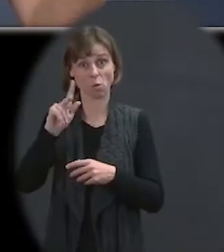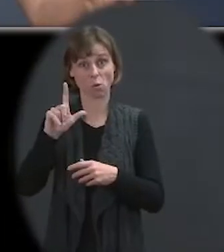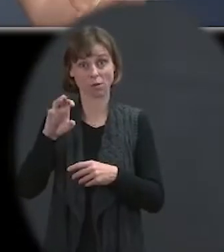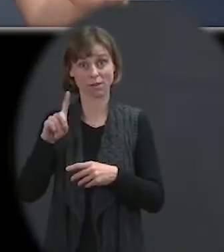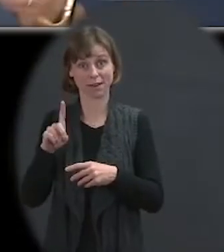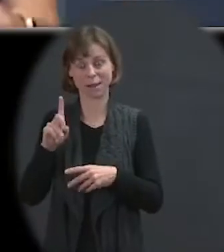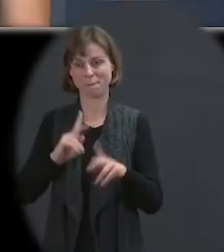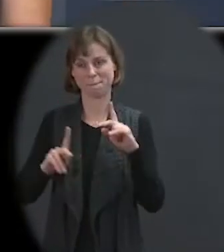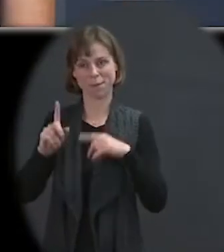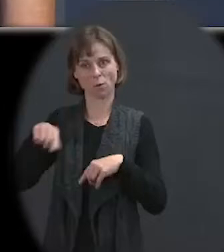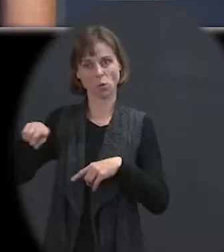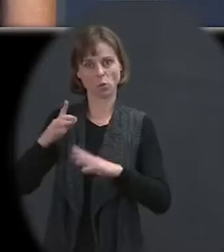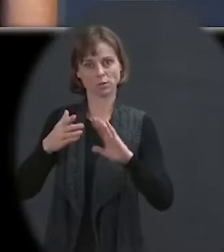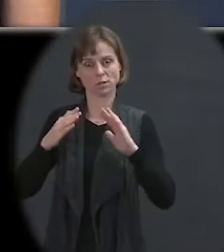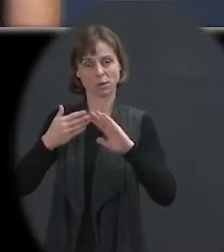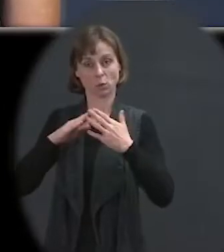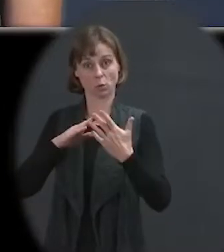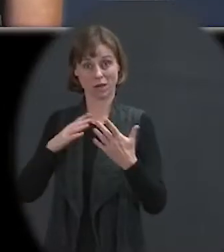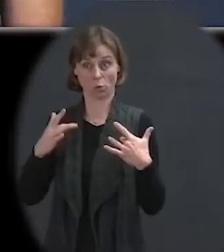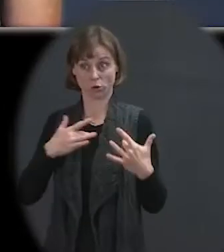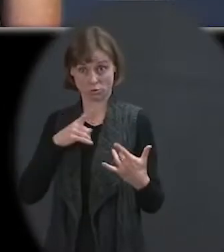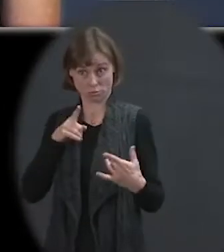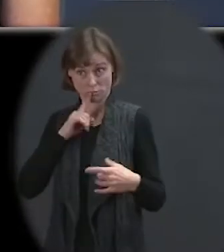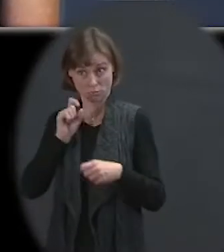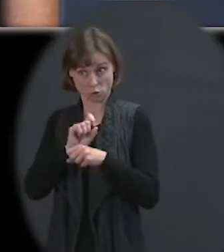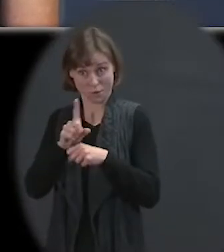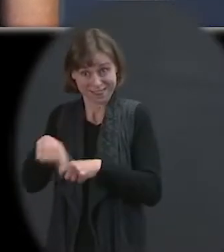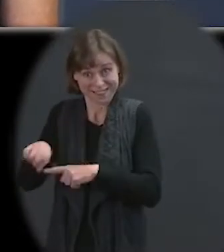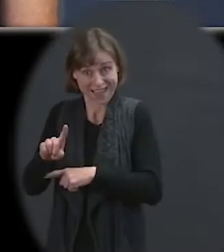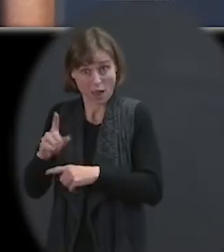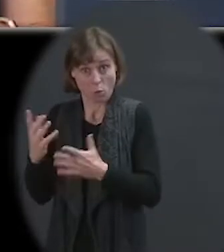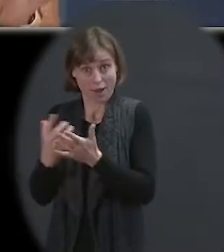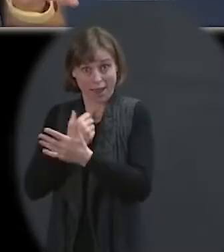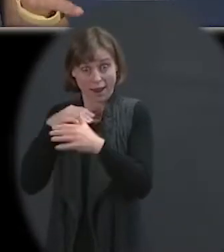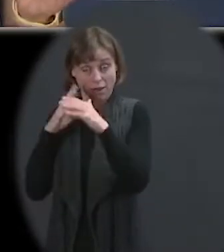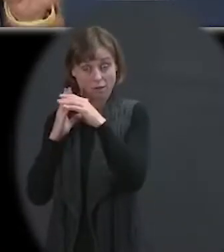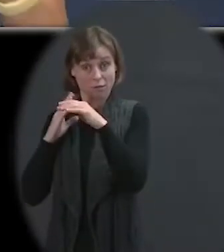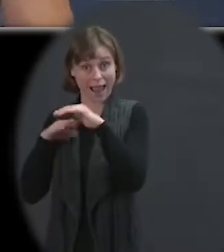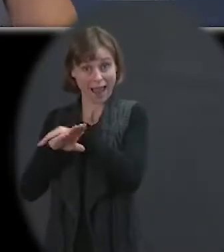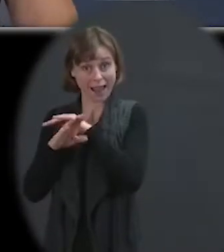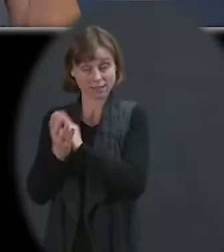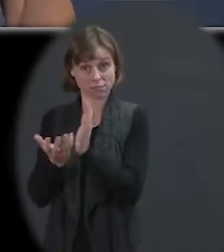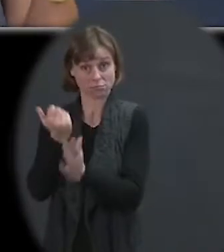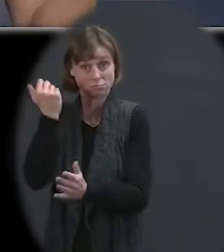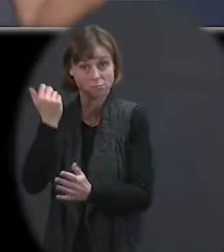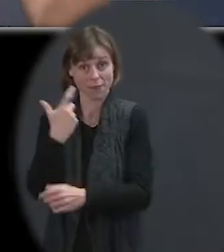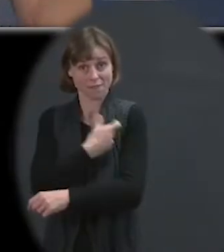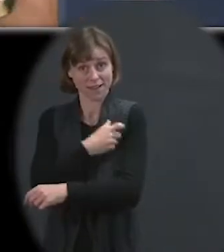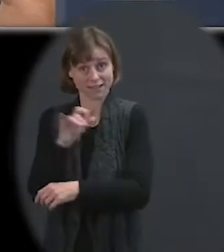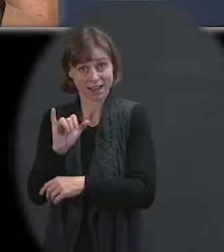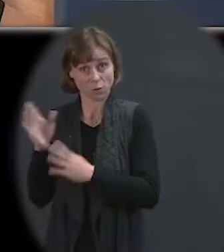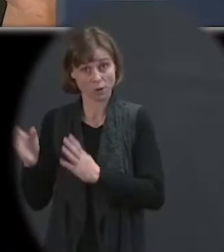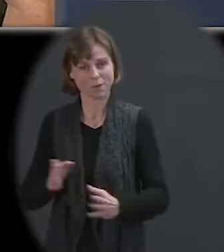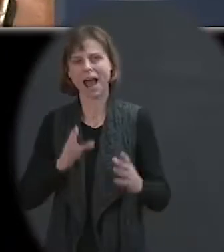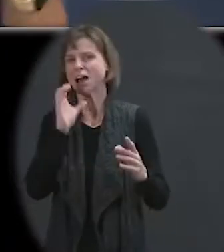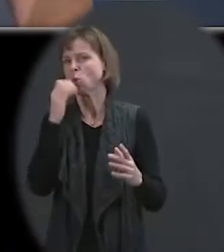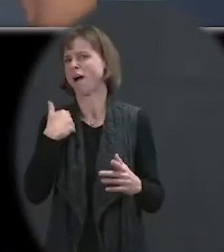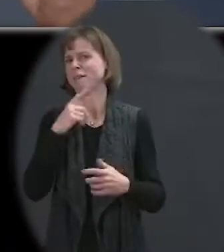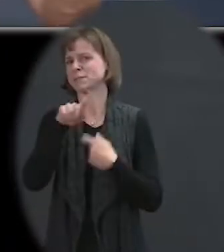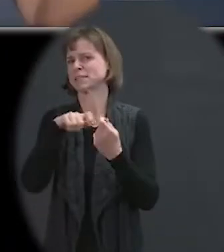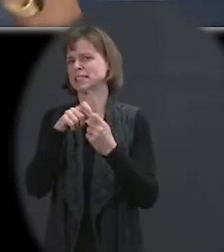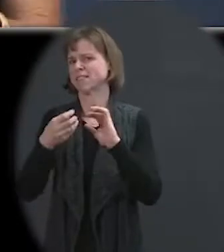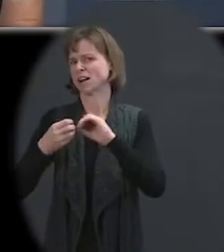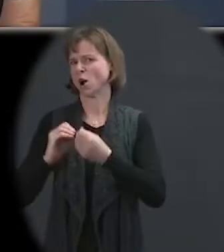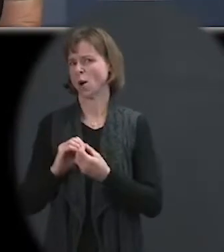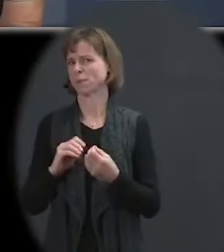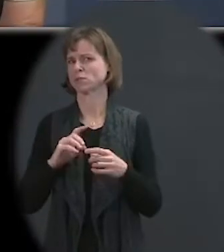were actually getting access to the vaccines as planned. I don't have specific data and numbers, and I can certainly talk to the COVID team, or